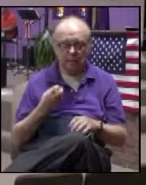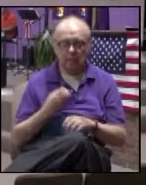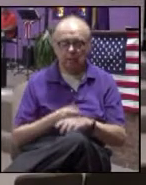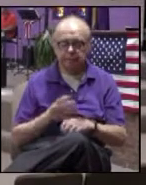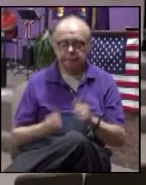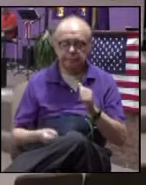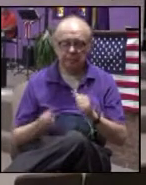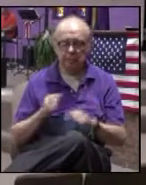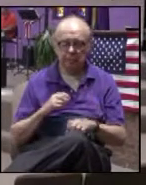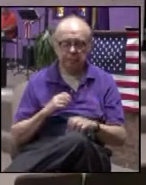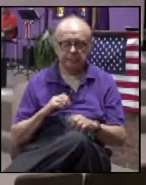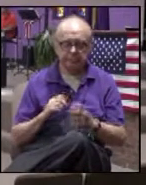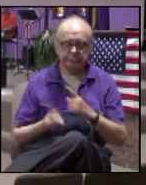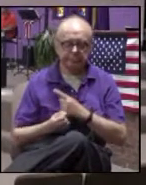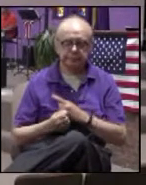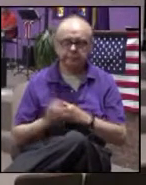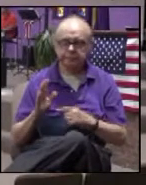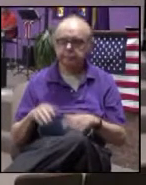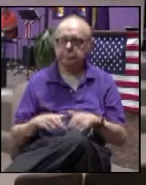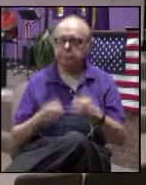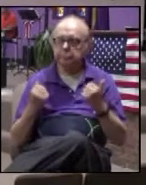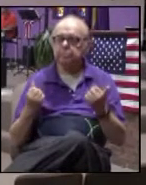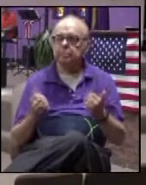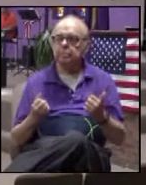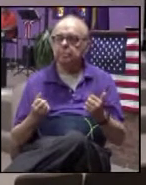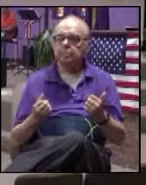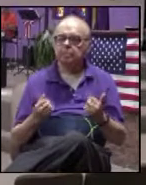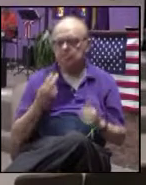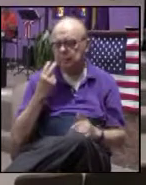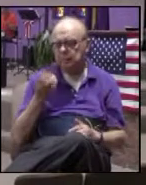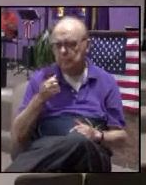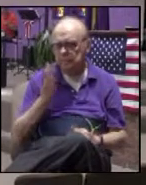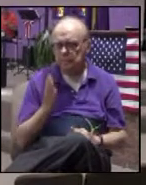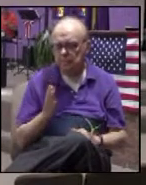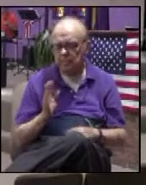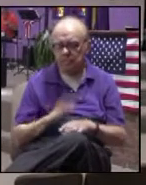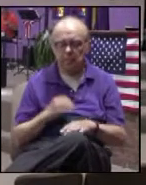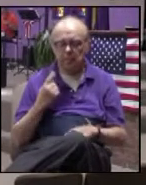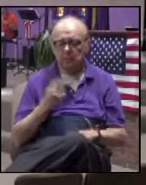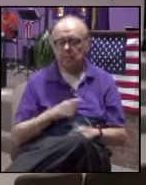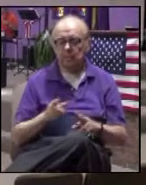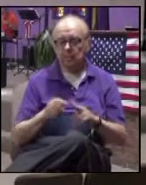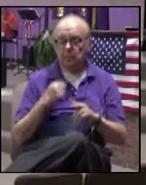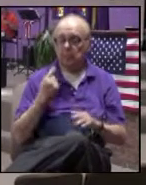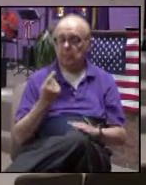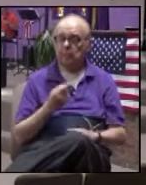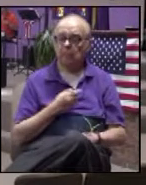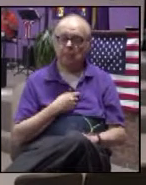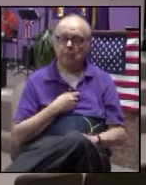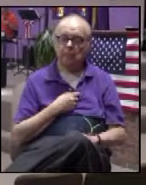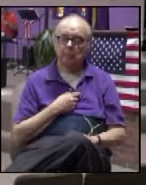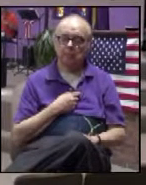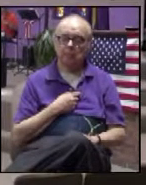difficult circumstances in your life? You see, God is calling us. He's chosen us.